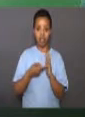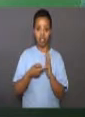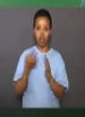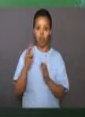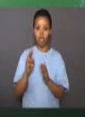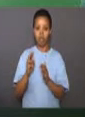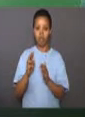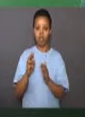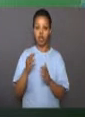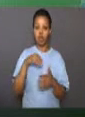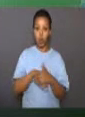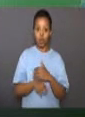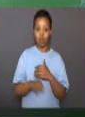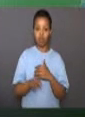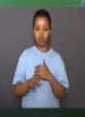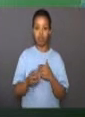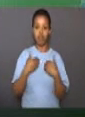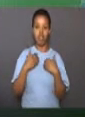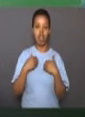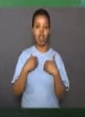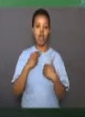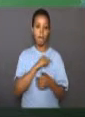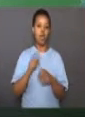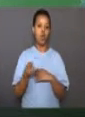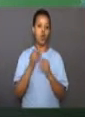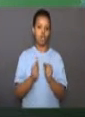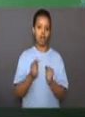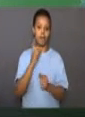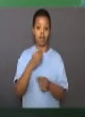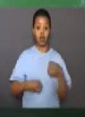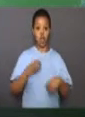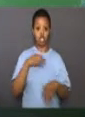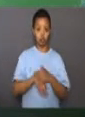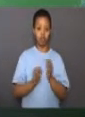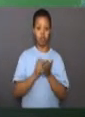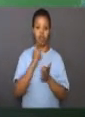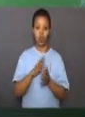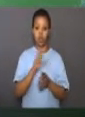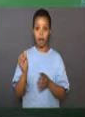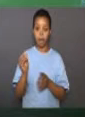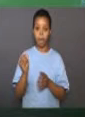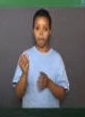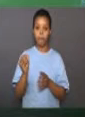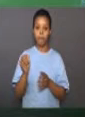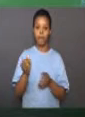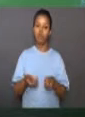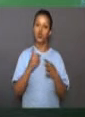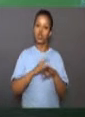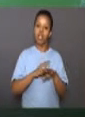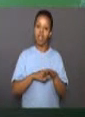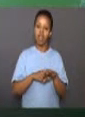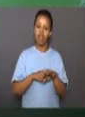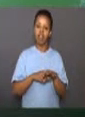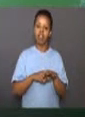of instinctive behaviors in an organism that run in sequence and are in response